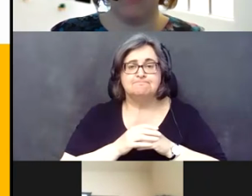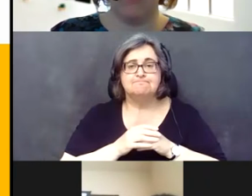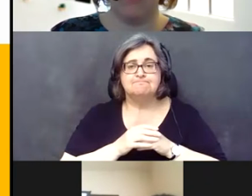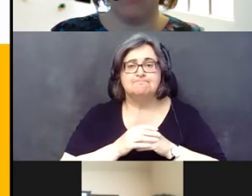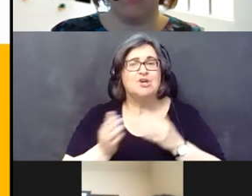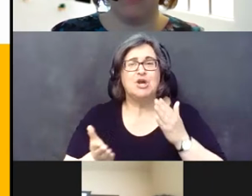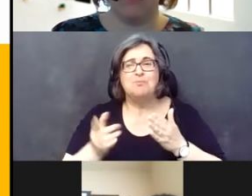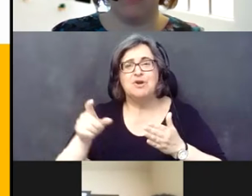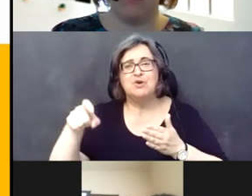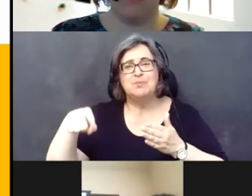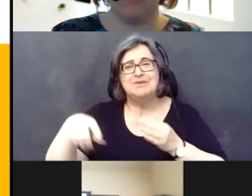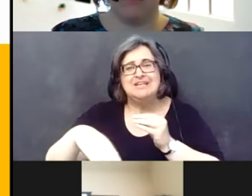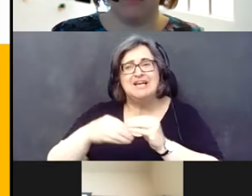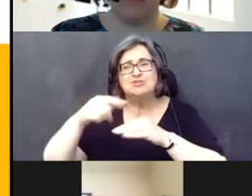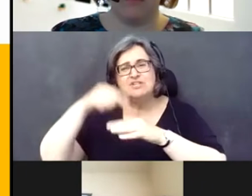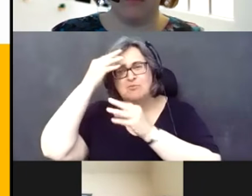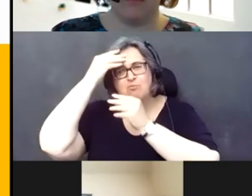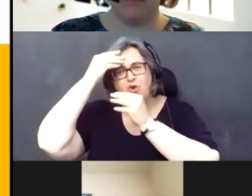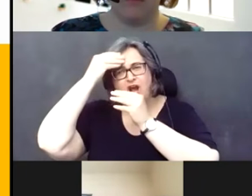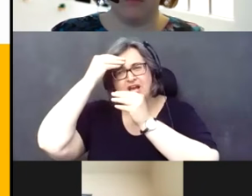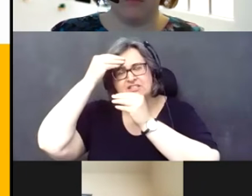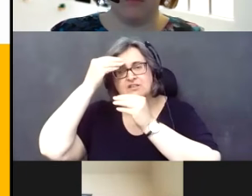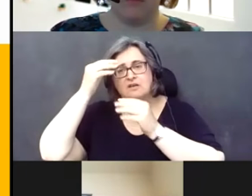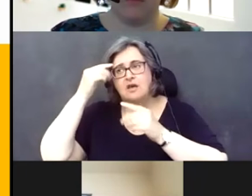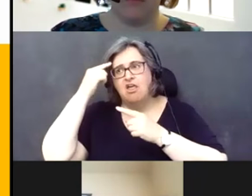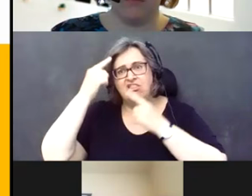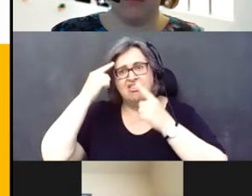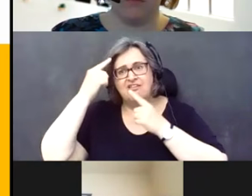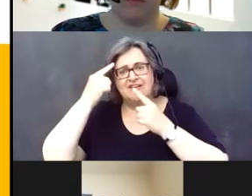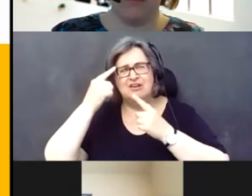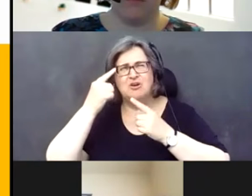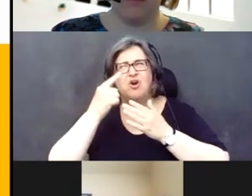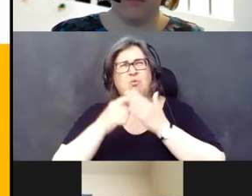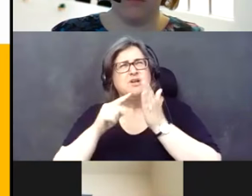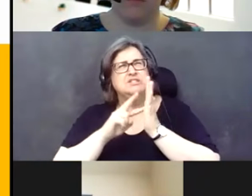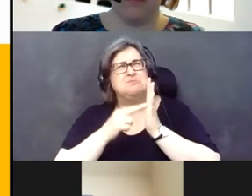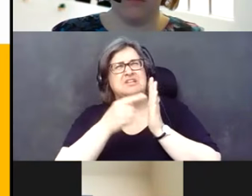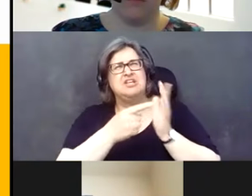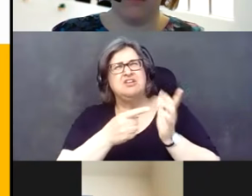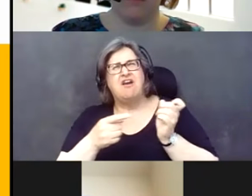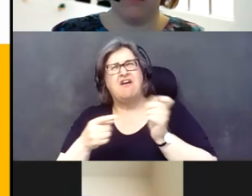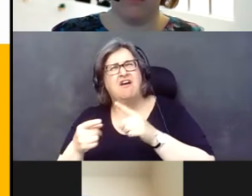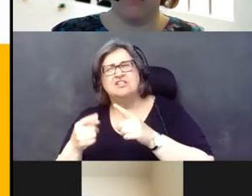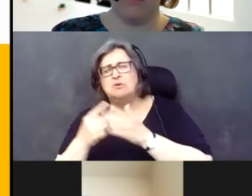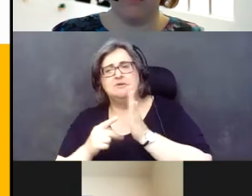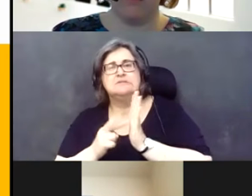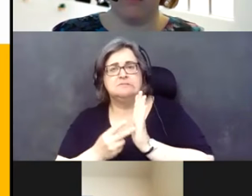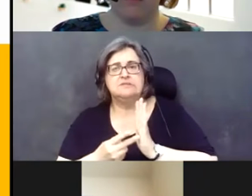might need extra time to think about what the officer had asked them.